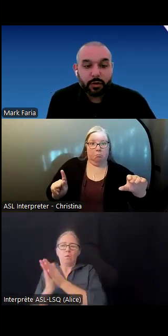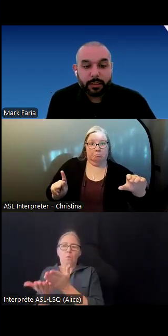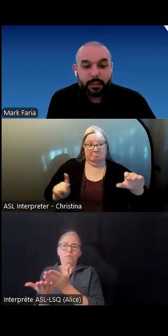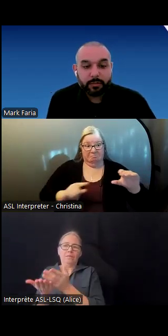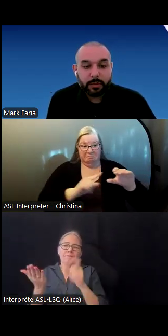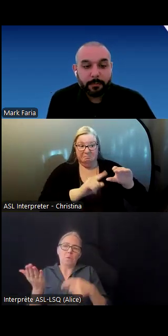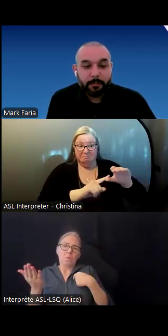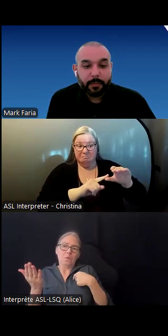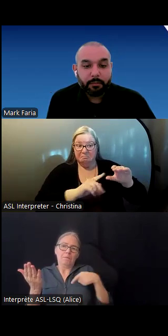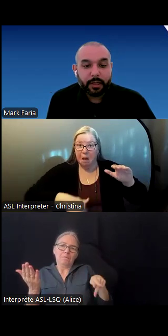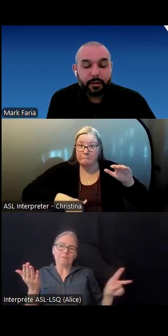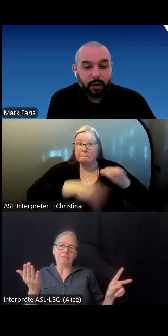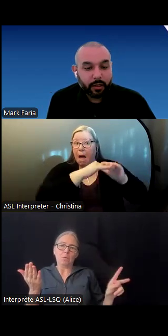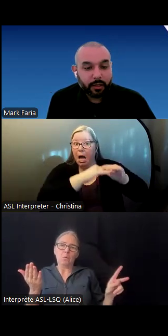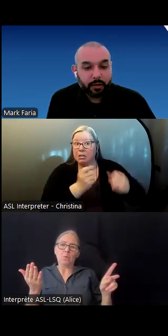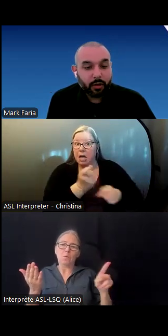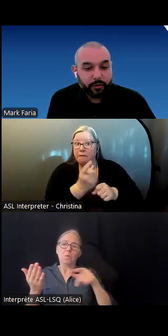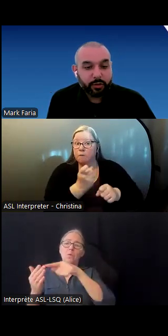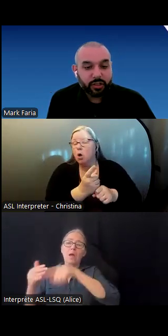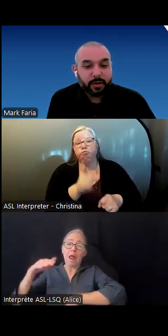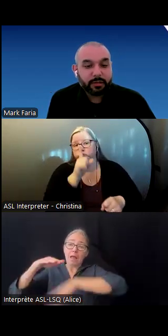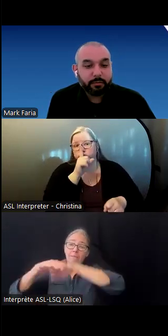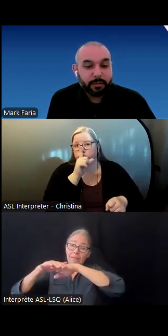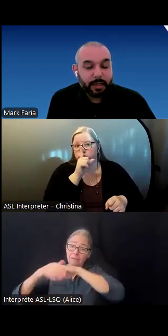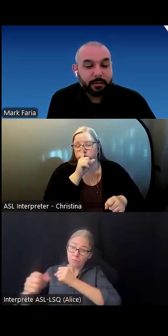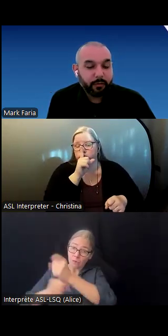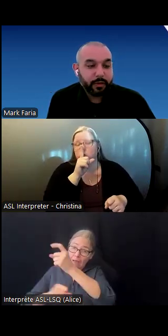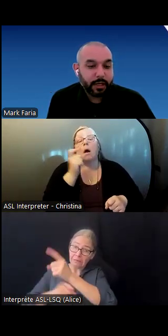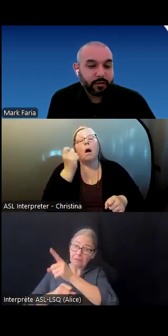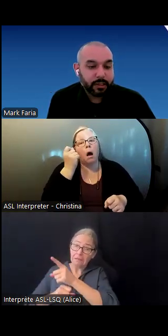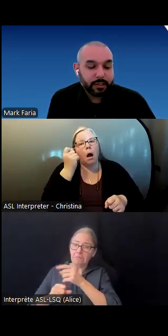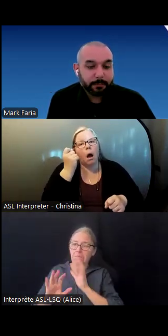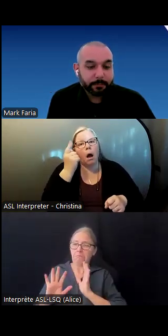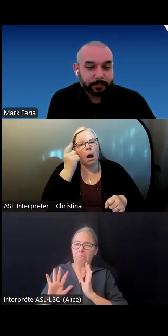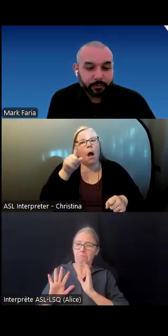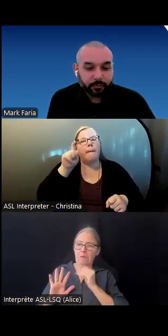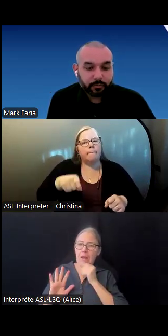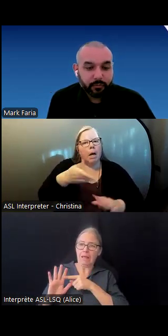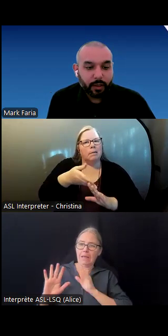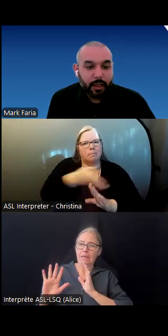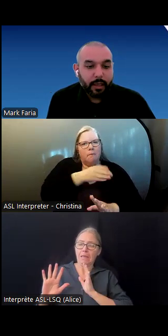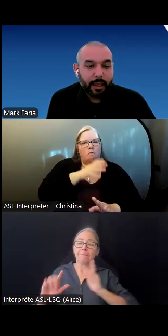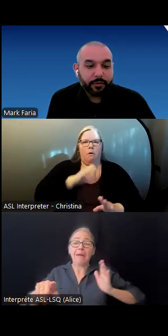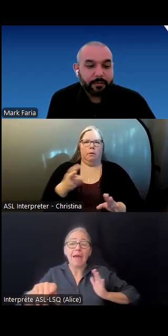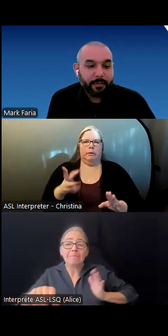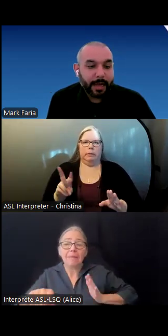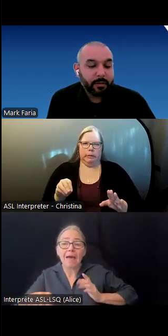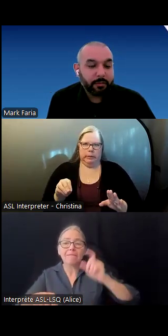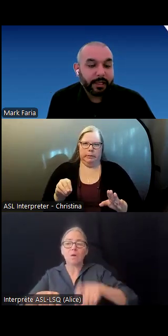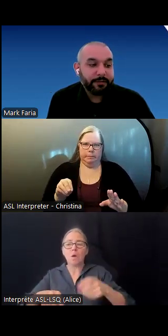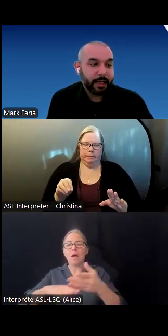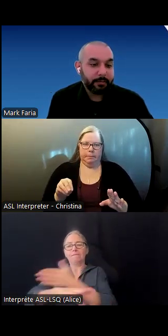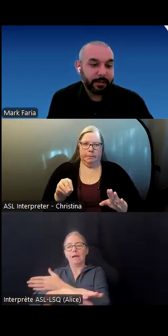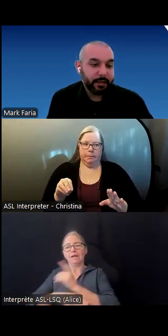contribute to an RDSP, but all contributions must be made before the age of 60. And there's a